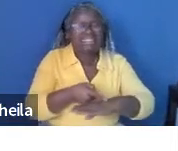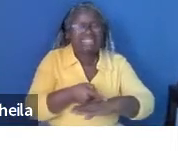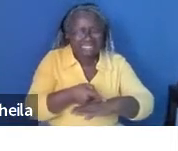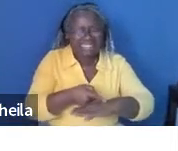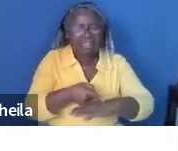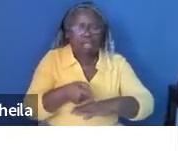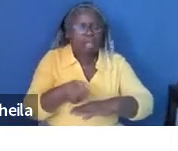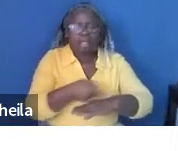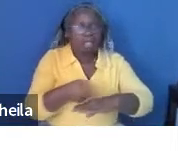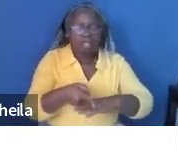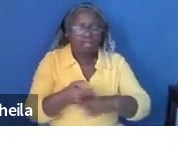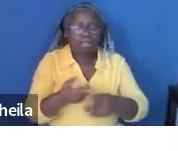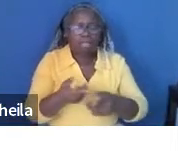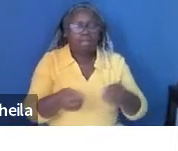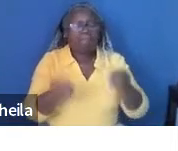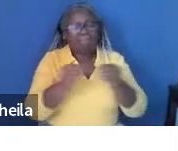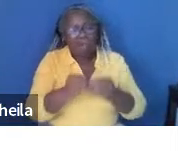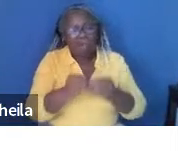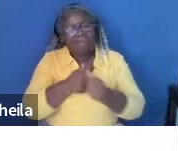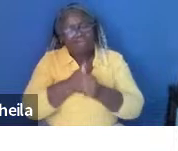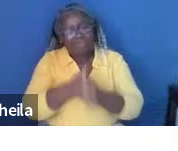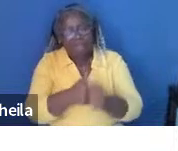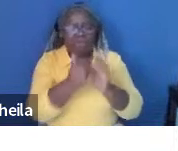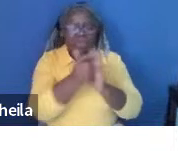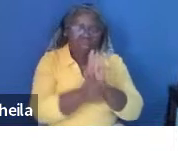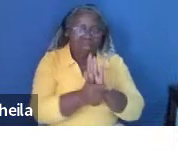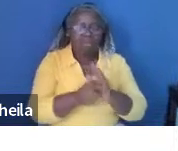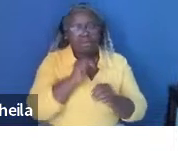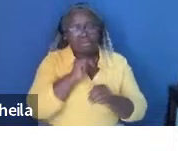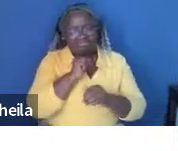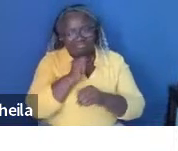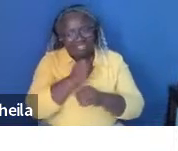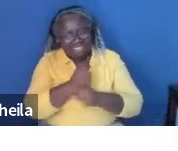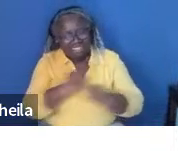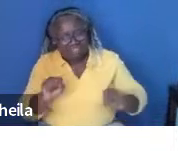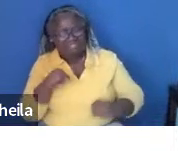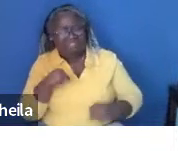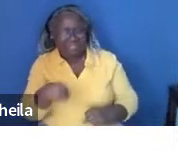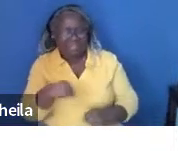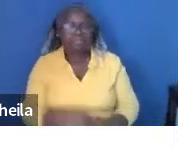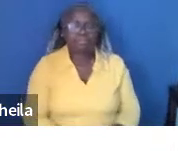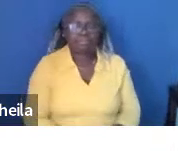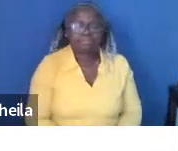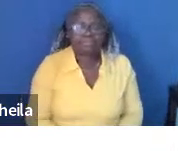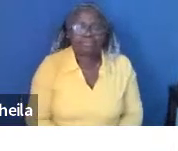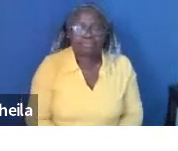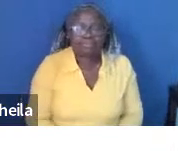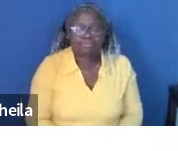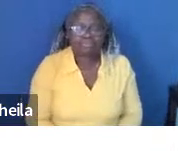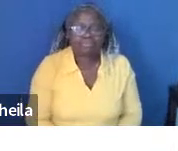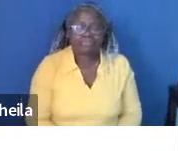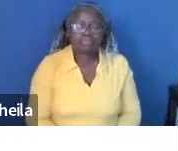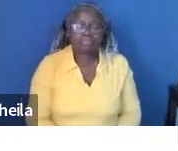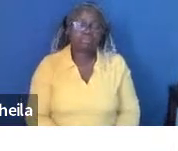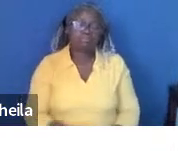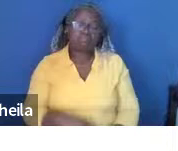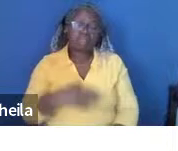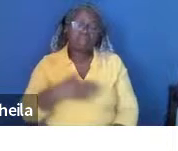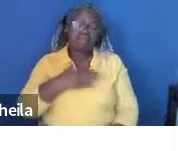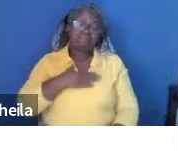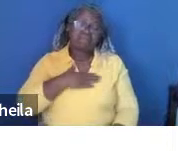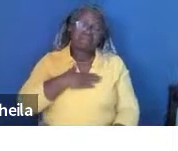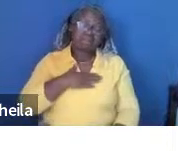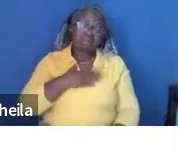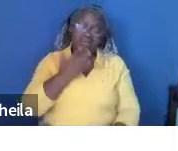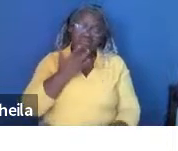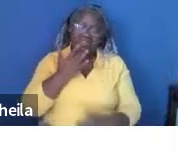So this one I want to speak to a little bit. This is probably my favorite slide. It's the home base slide. See the